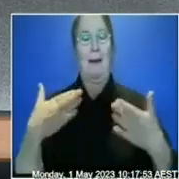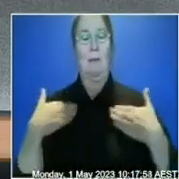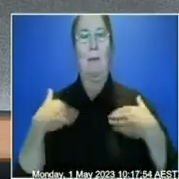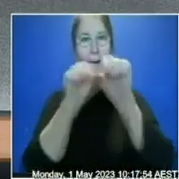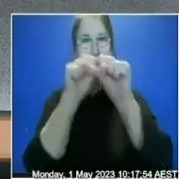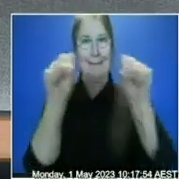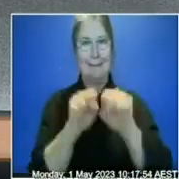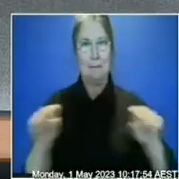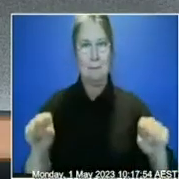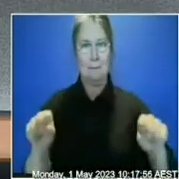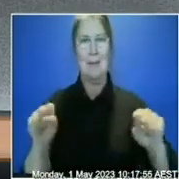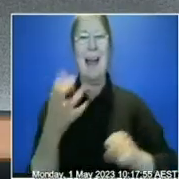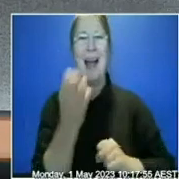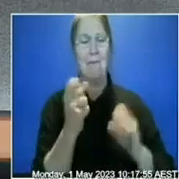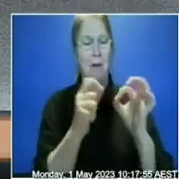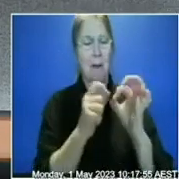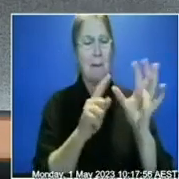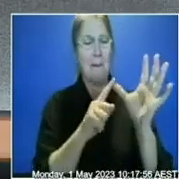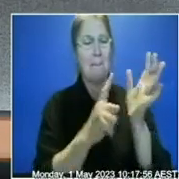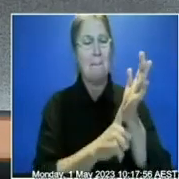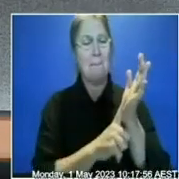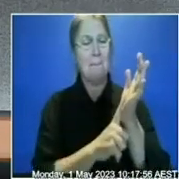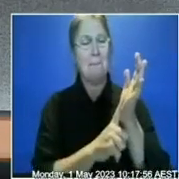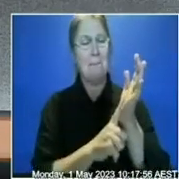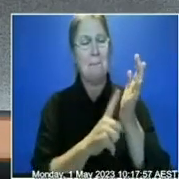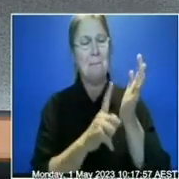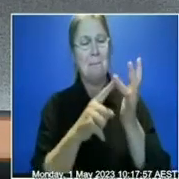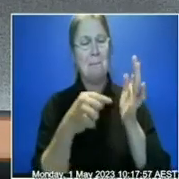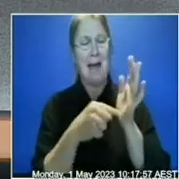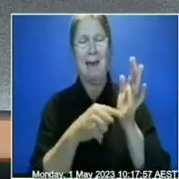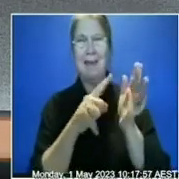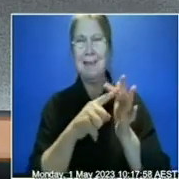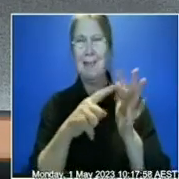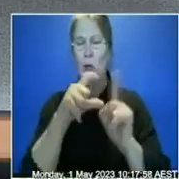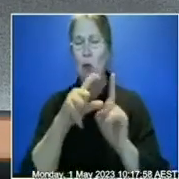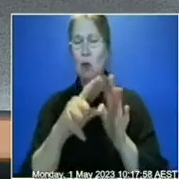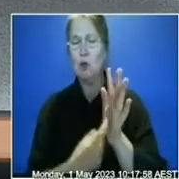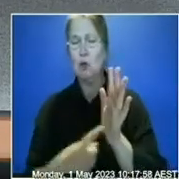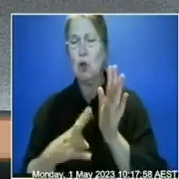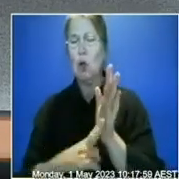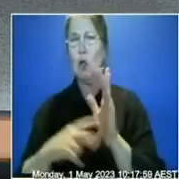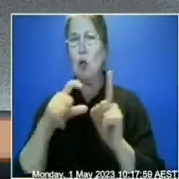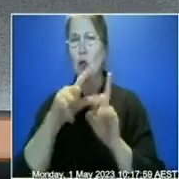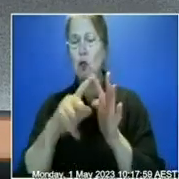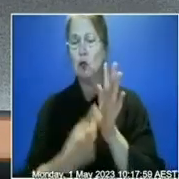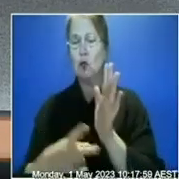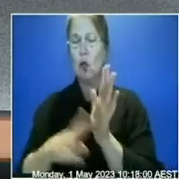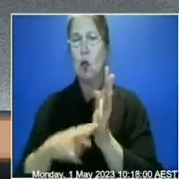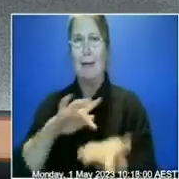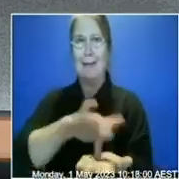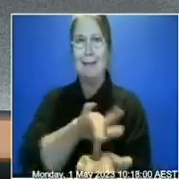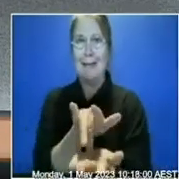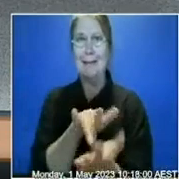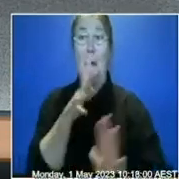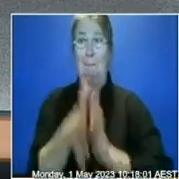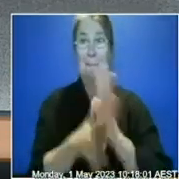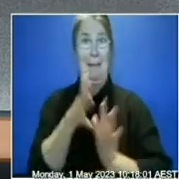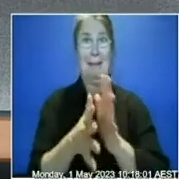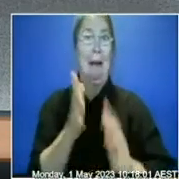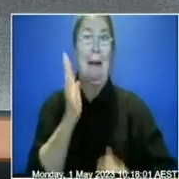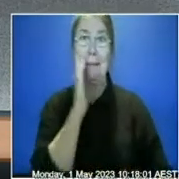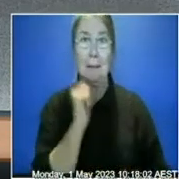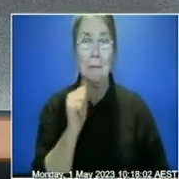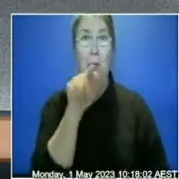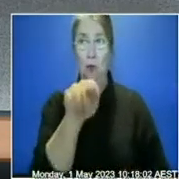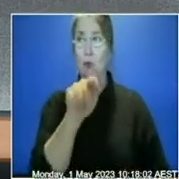wrong door for First Peoples to be able to access health and wellbeing services, and so that whether that be through ACOs or